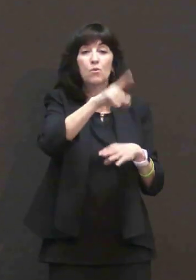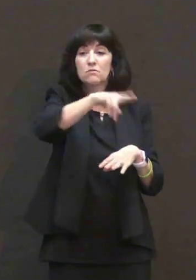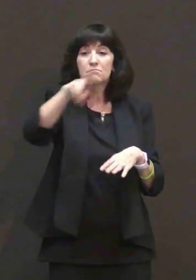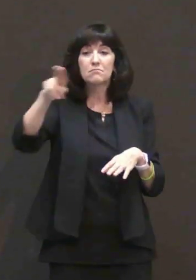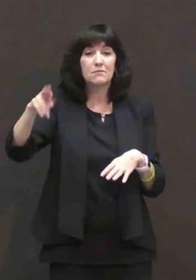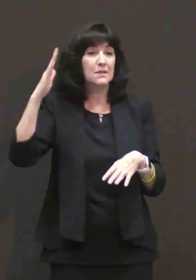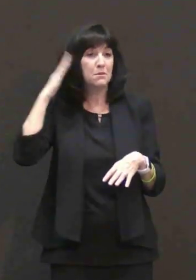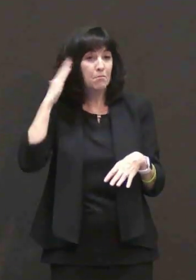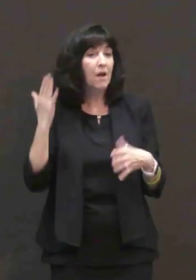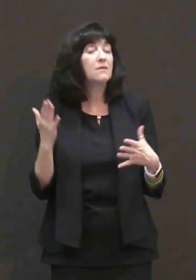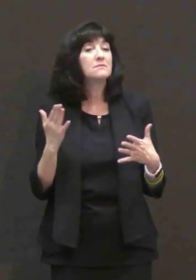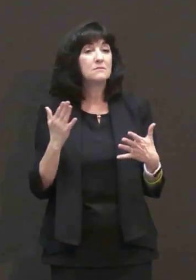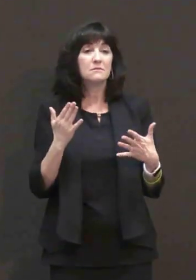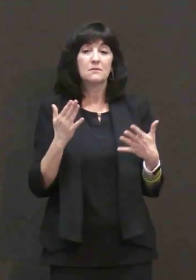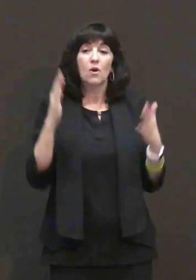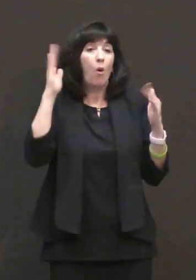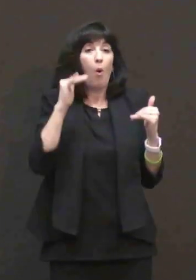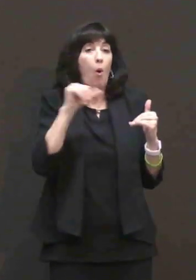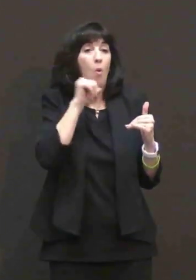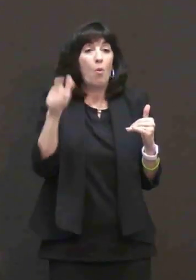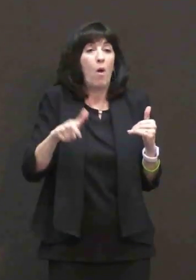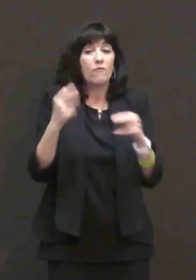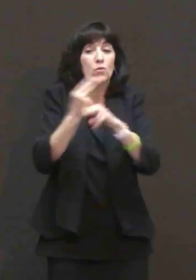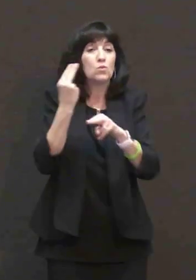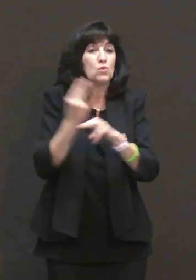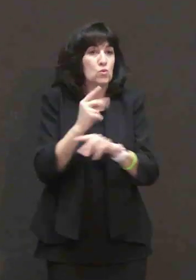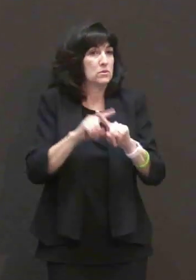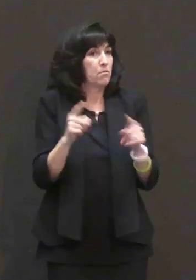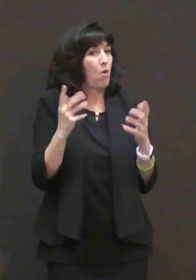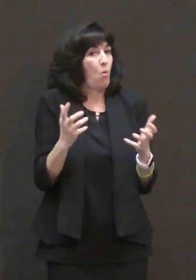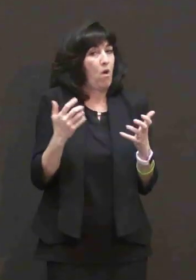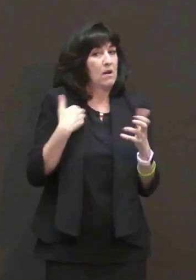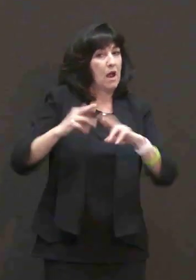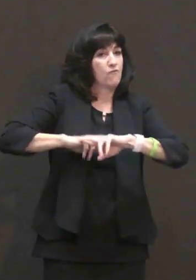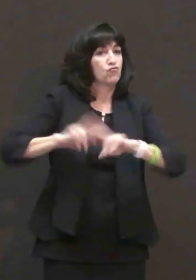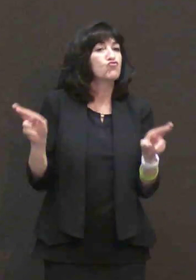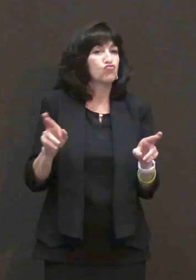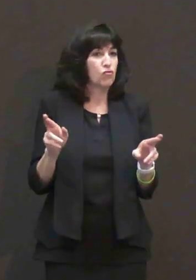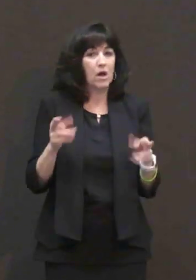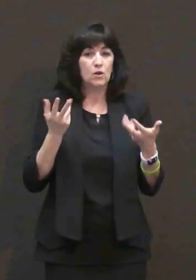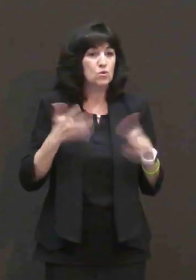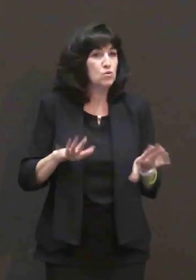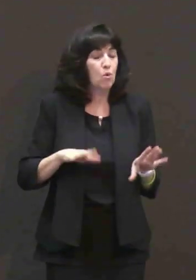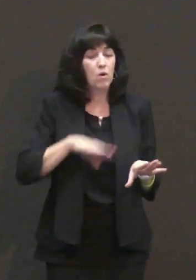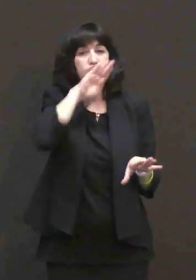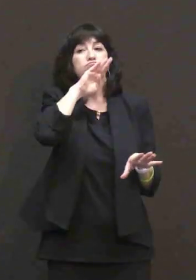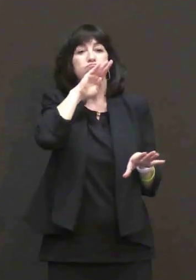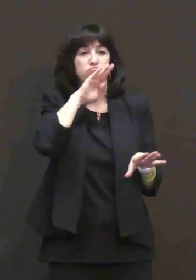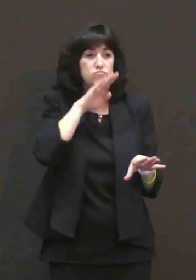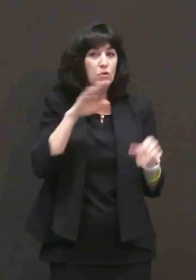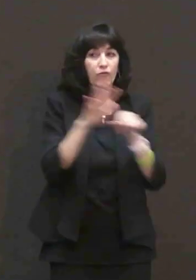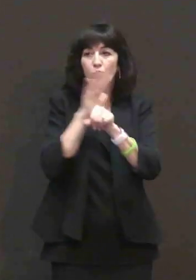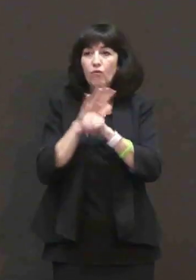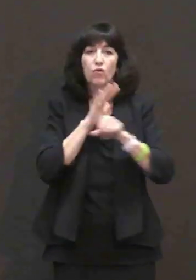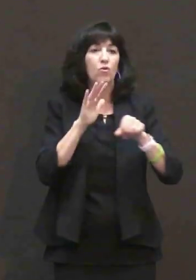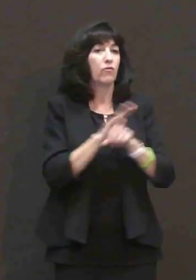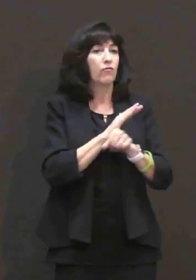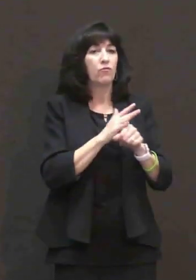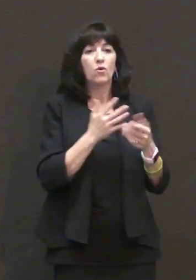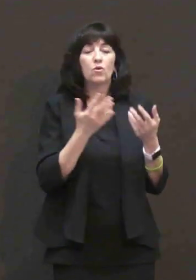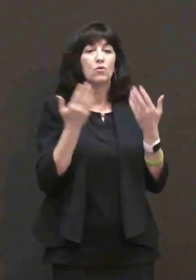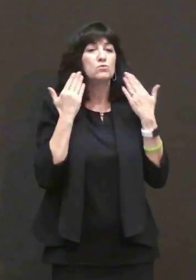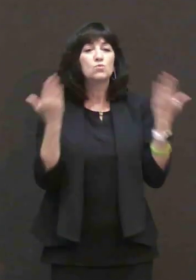and we never have to put one person in there, because that's good for Delaware, but neither I want to not have it ready when we need it. So continue to work with the